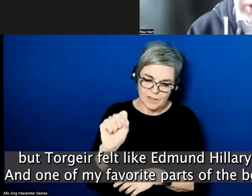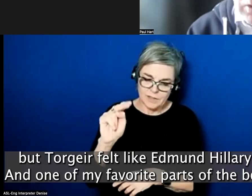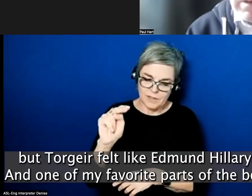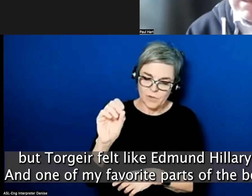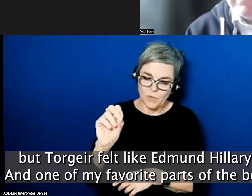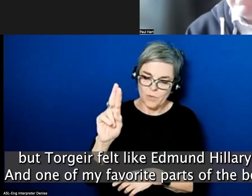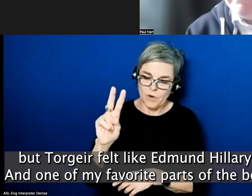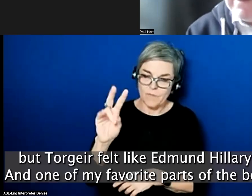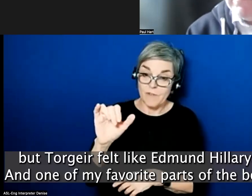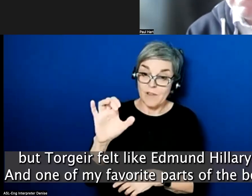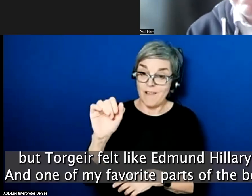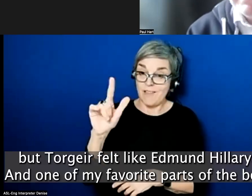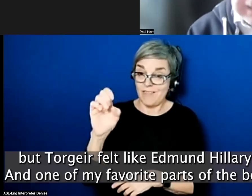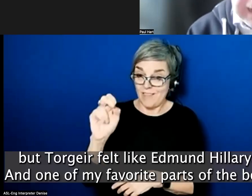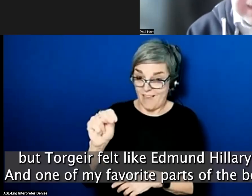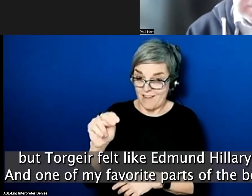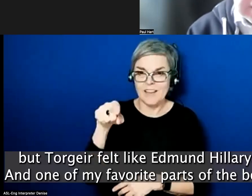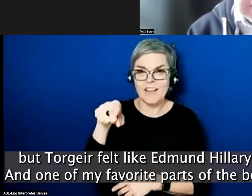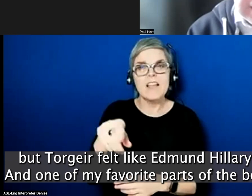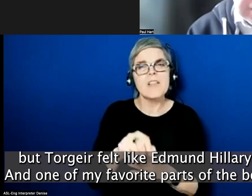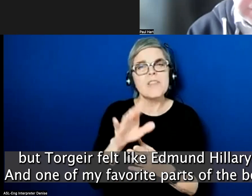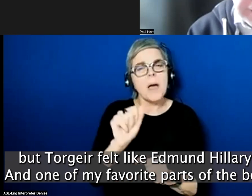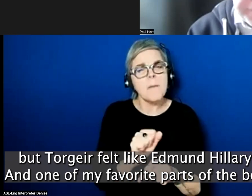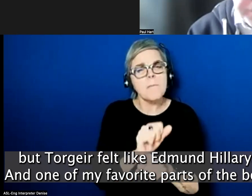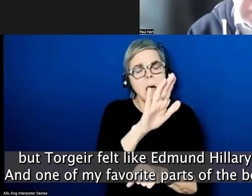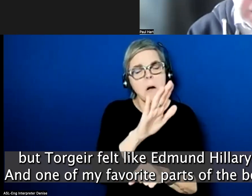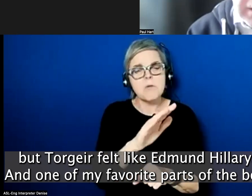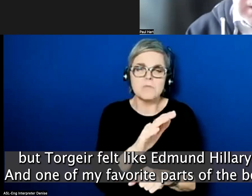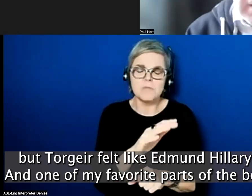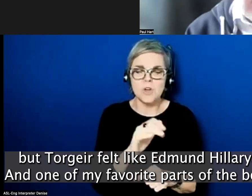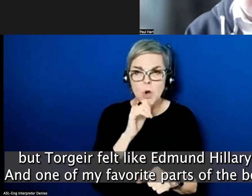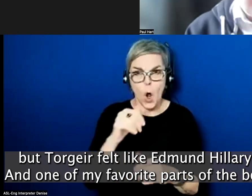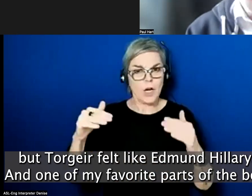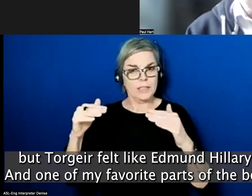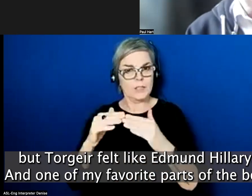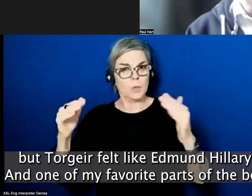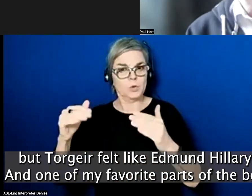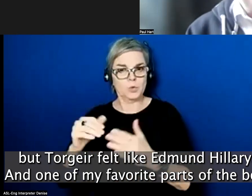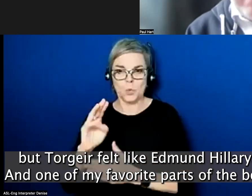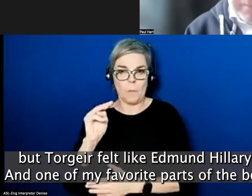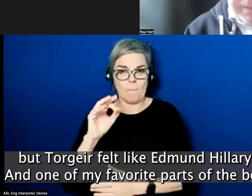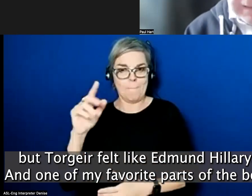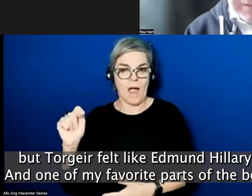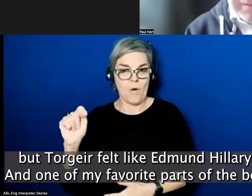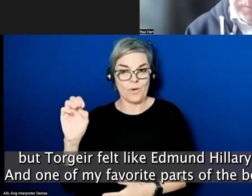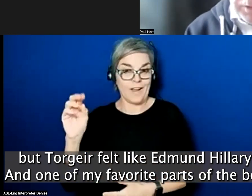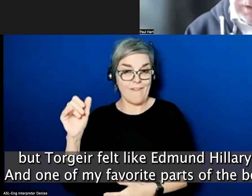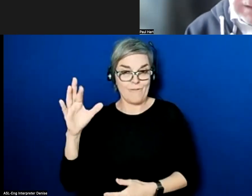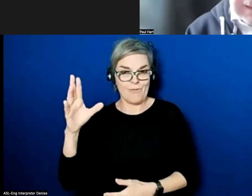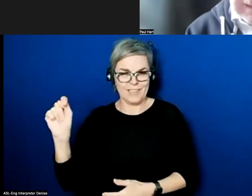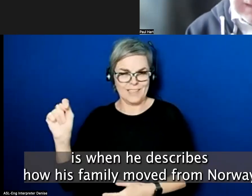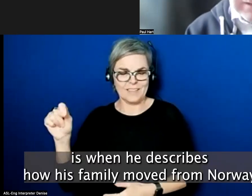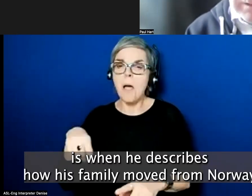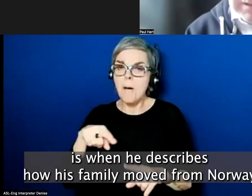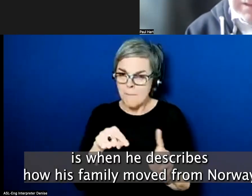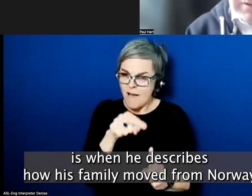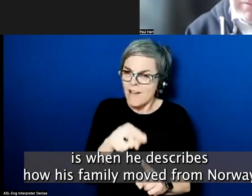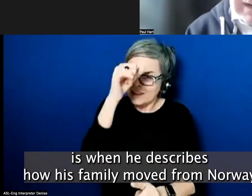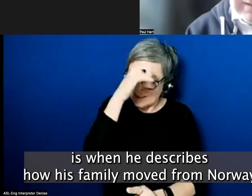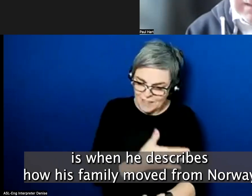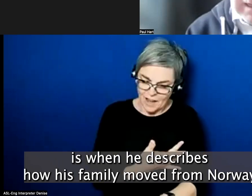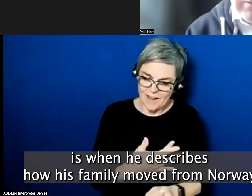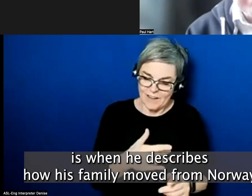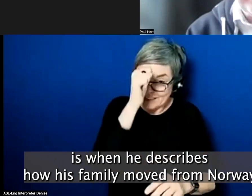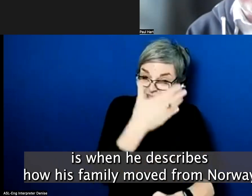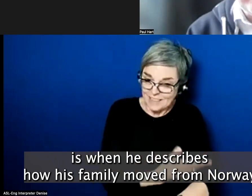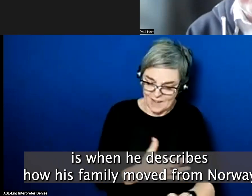but Torgeir felt like Edmund Hillary. And one of my favourite parts of the book is when he